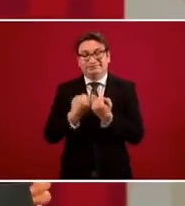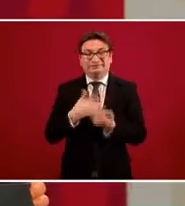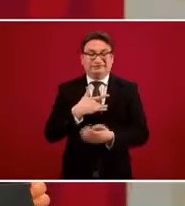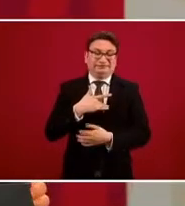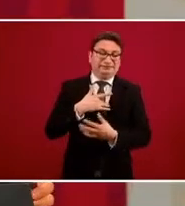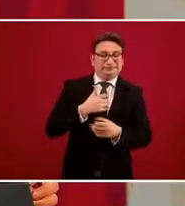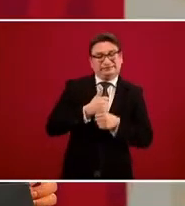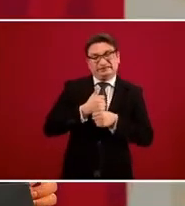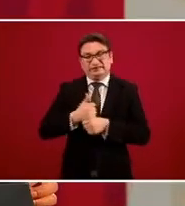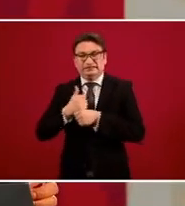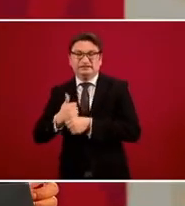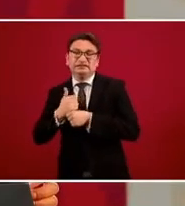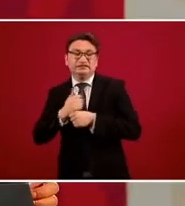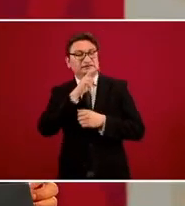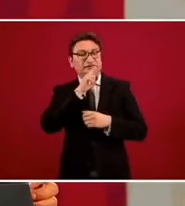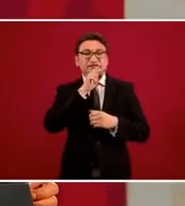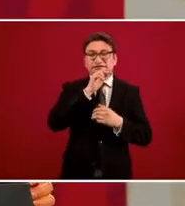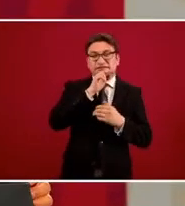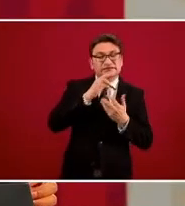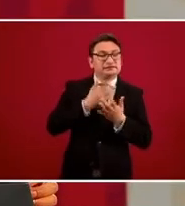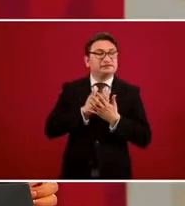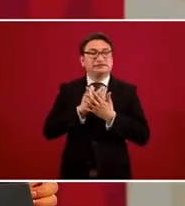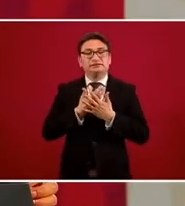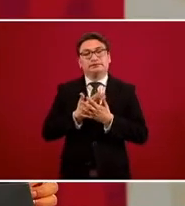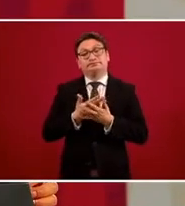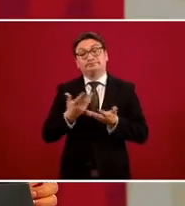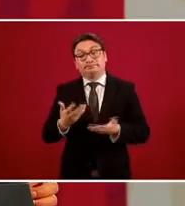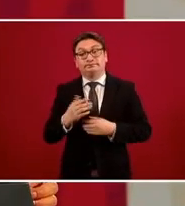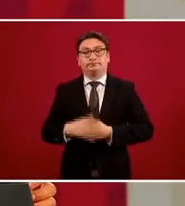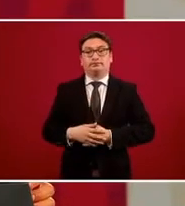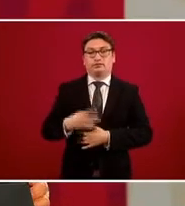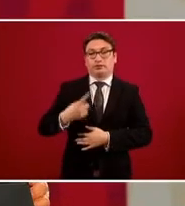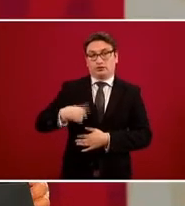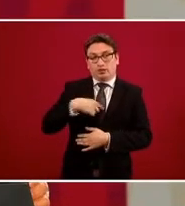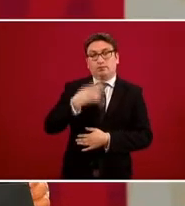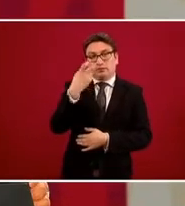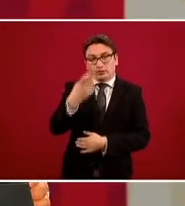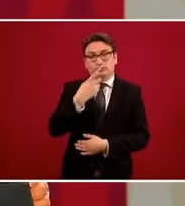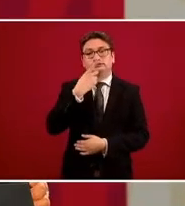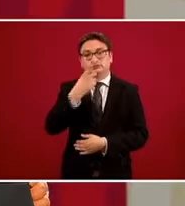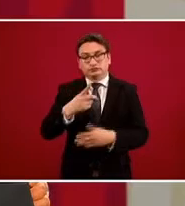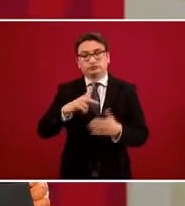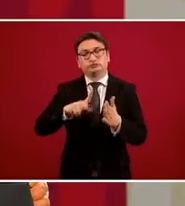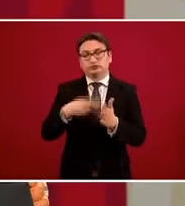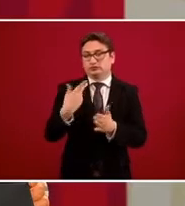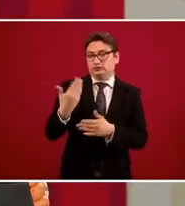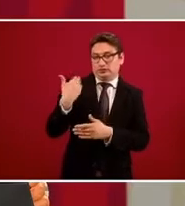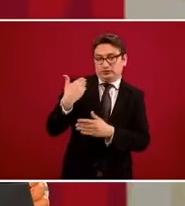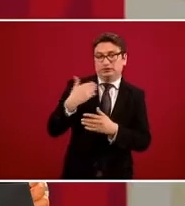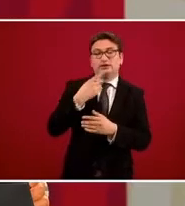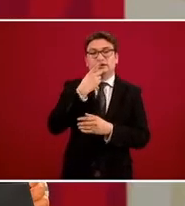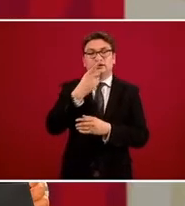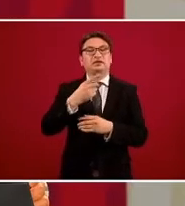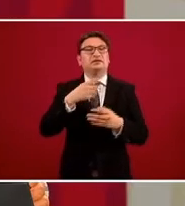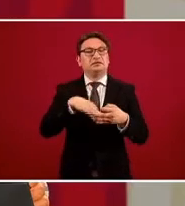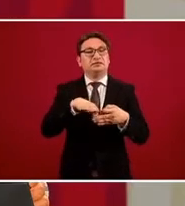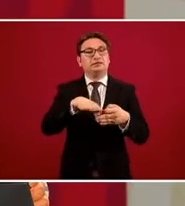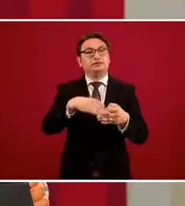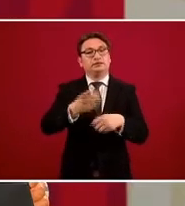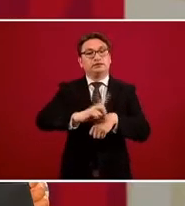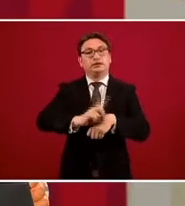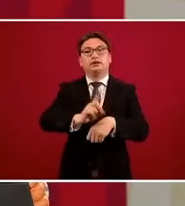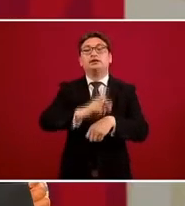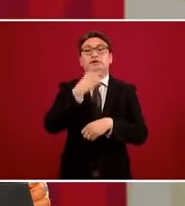And of course, because of the person who lost their life, but also because of the relatives who have to be under